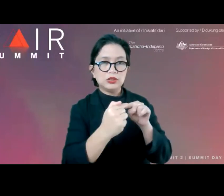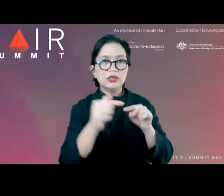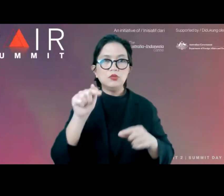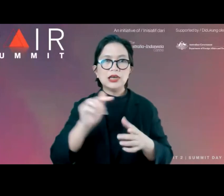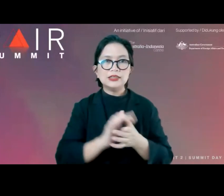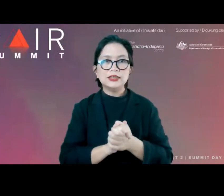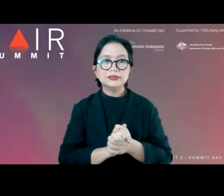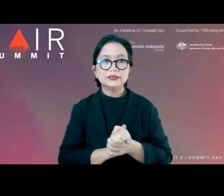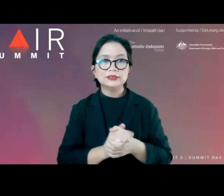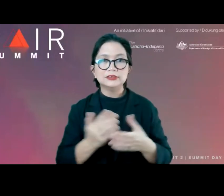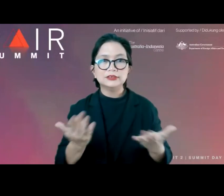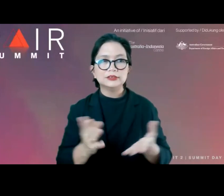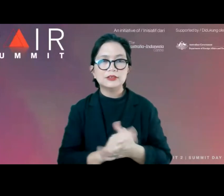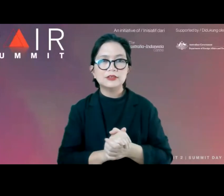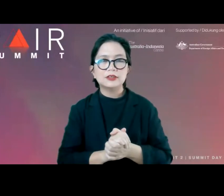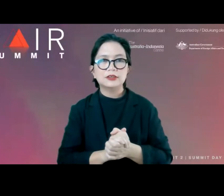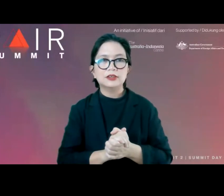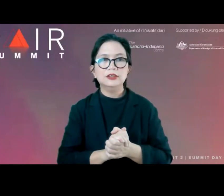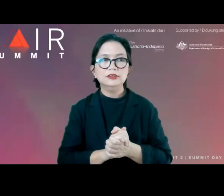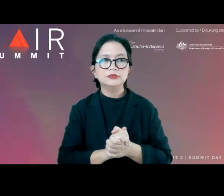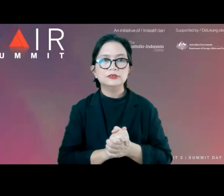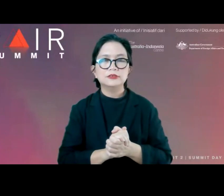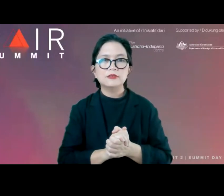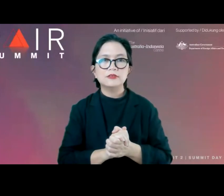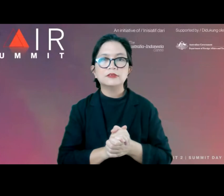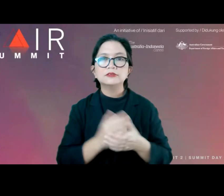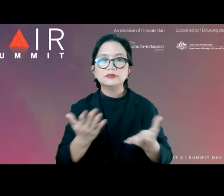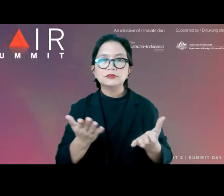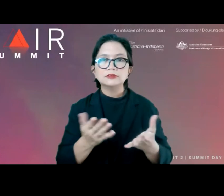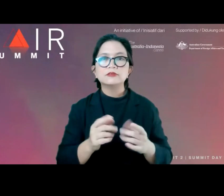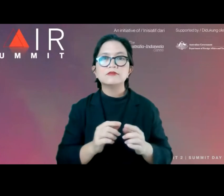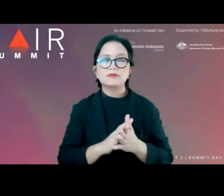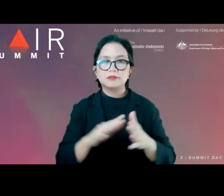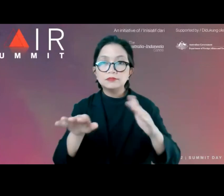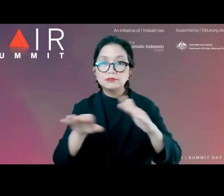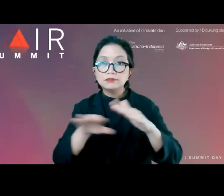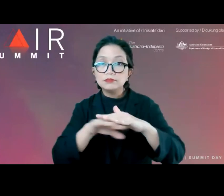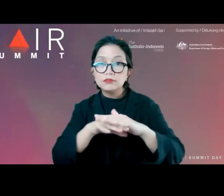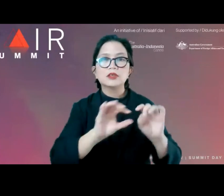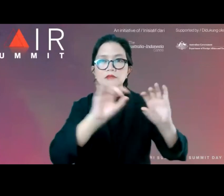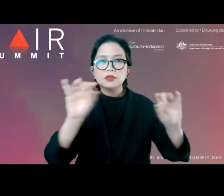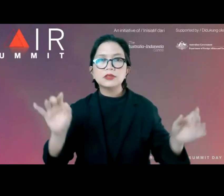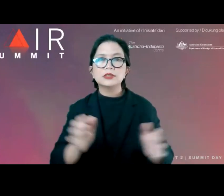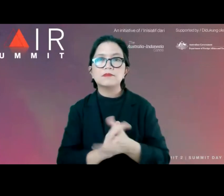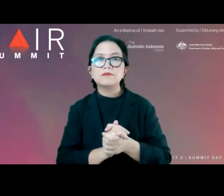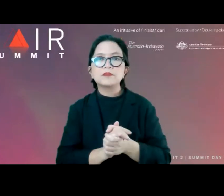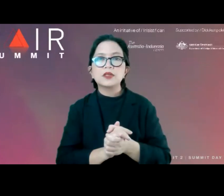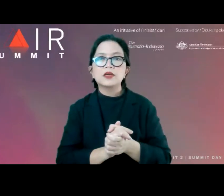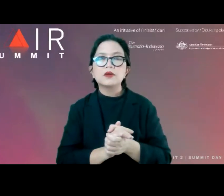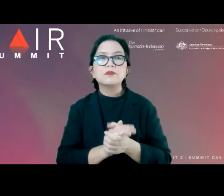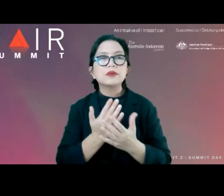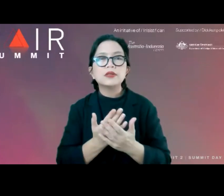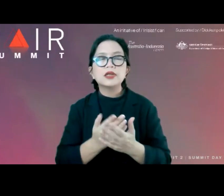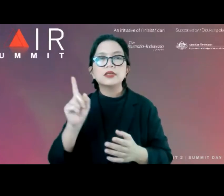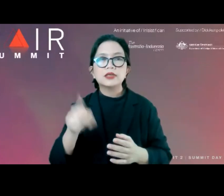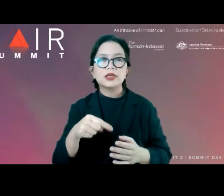them. It is all based on different kinds of demands of vertical programs. So you can imagine the people